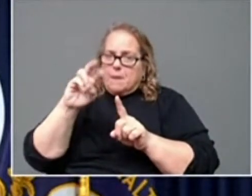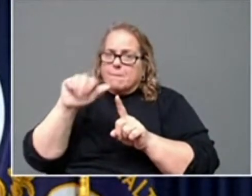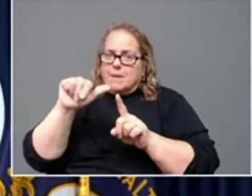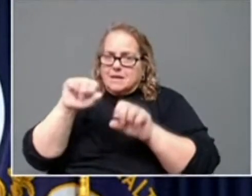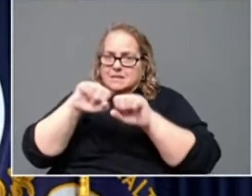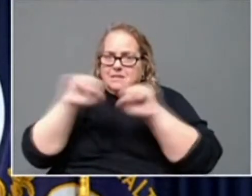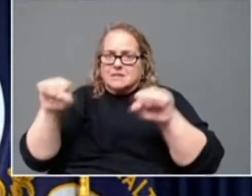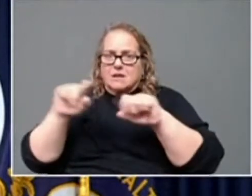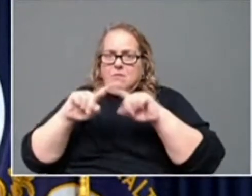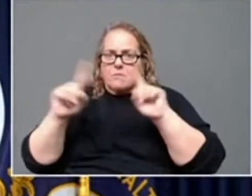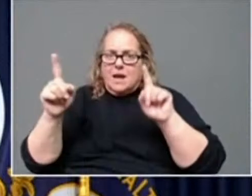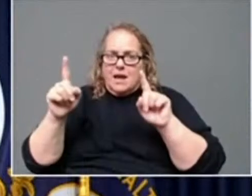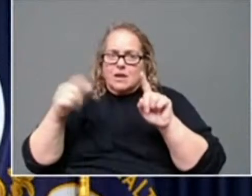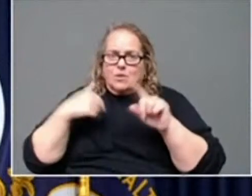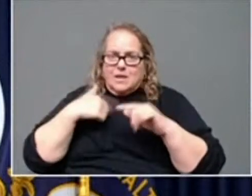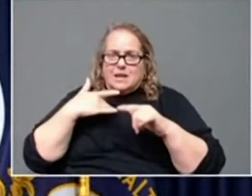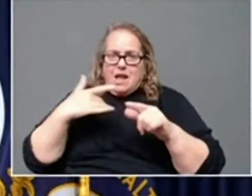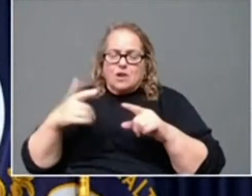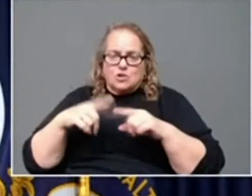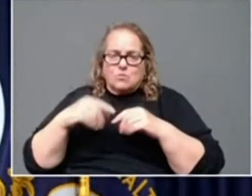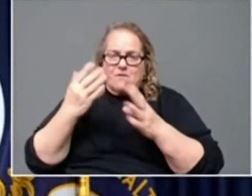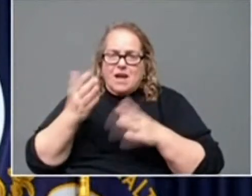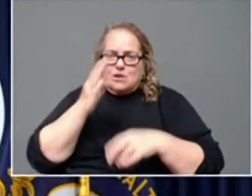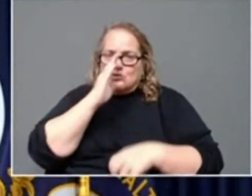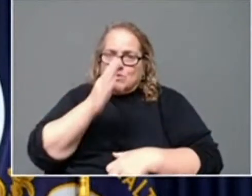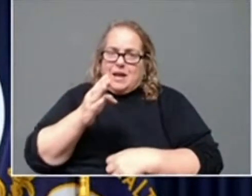provide some direct assistance from the